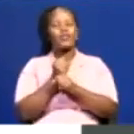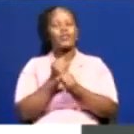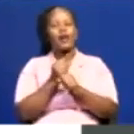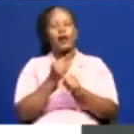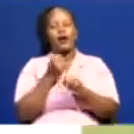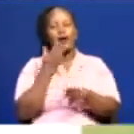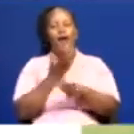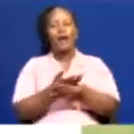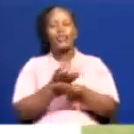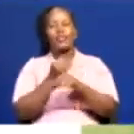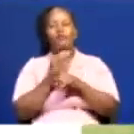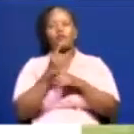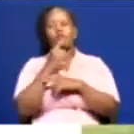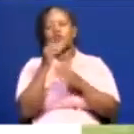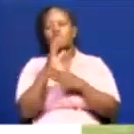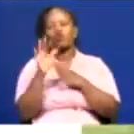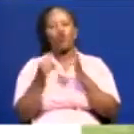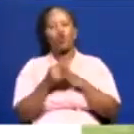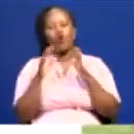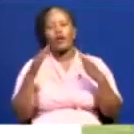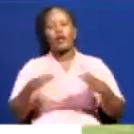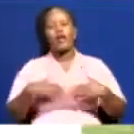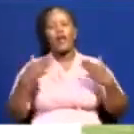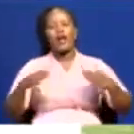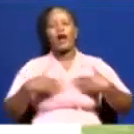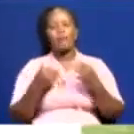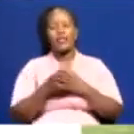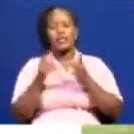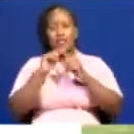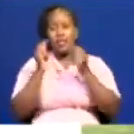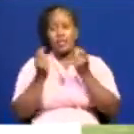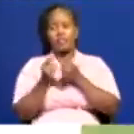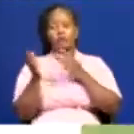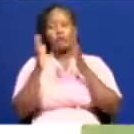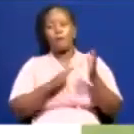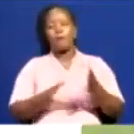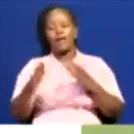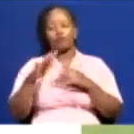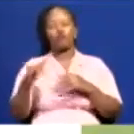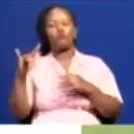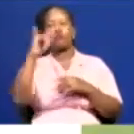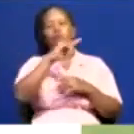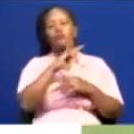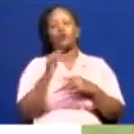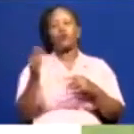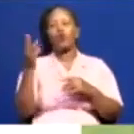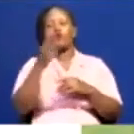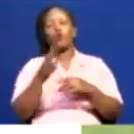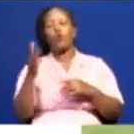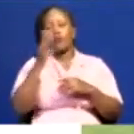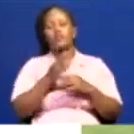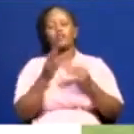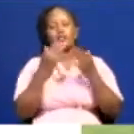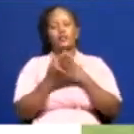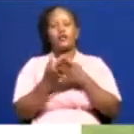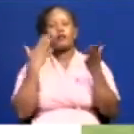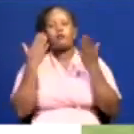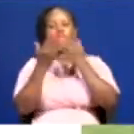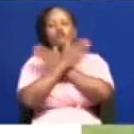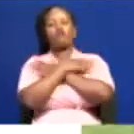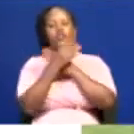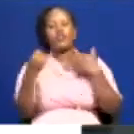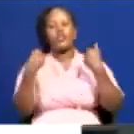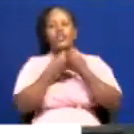making others proud. Timu hiyo inatarajiwa kuondoka nchini kwenda Qatar Jumatano hii kabla ya mechi ya kirafiki siku